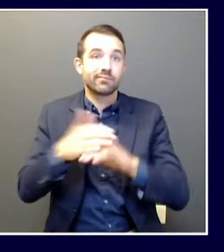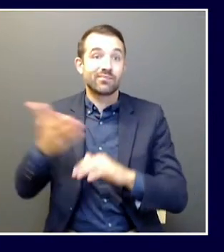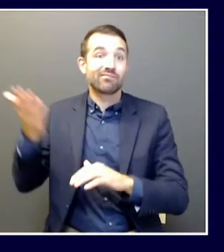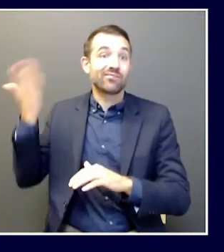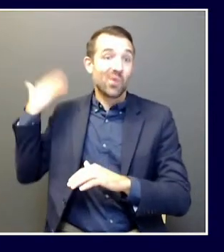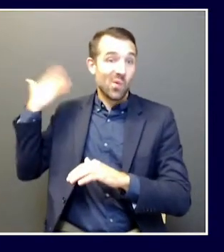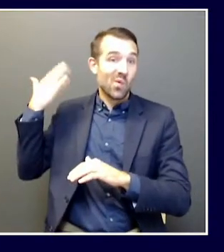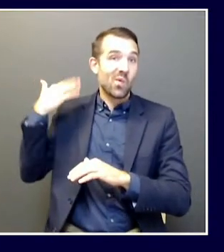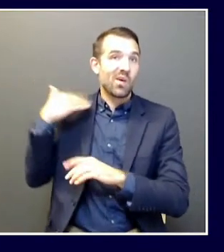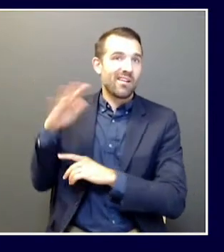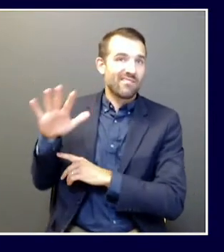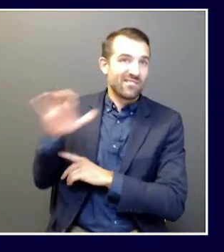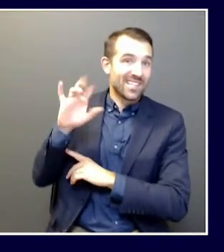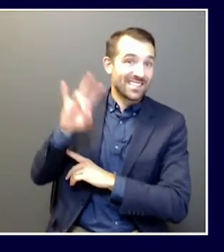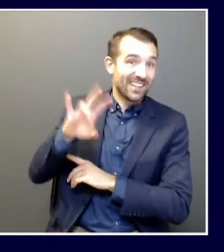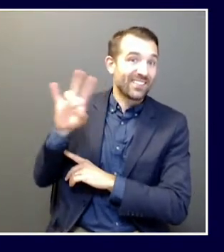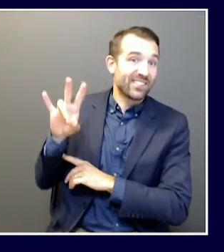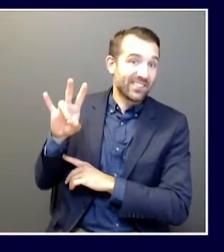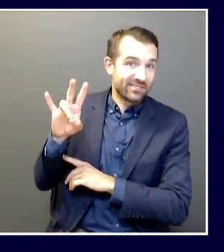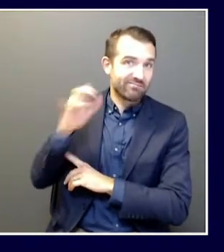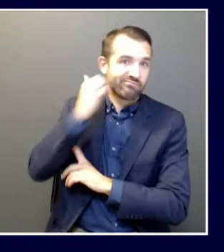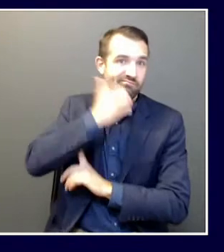per day to now